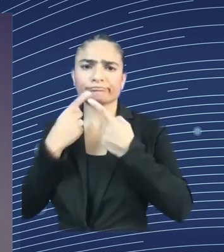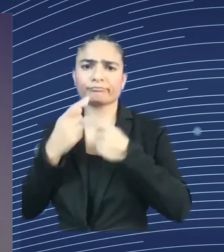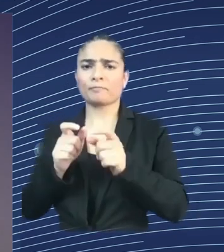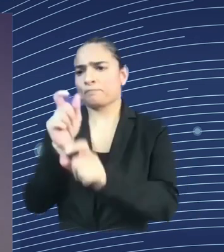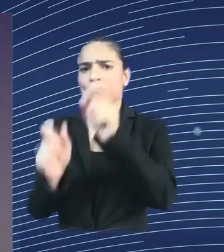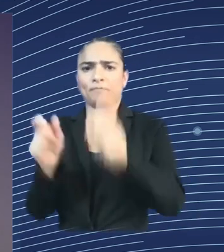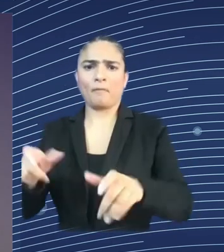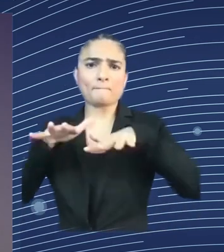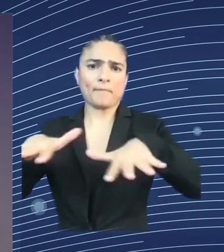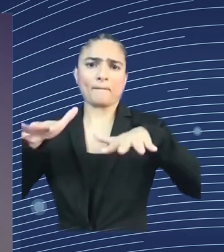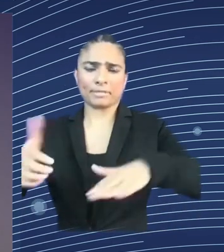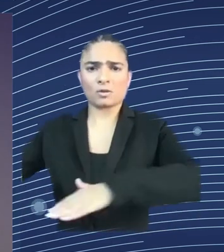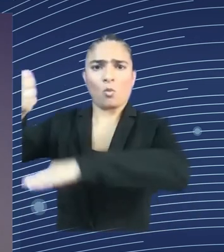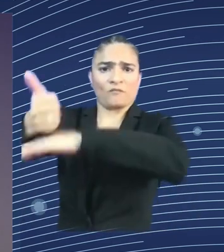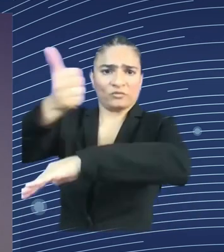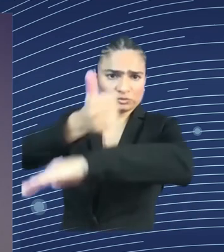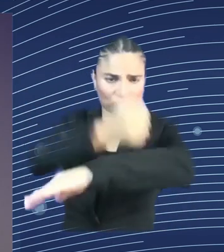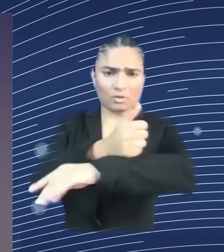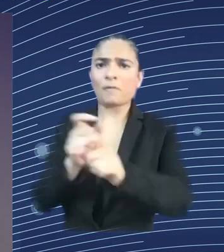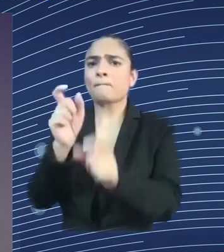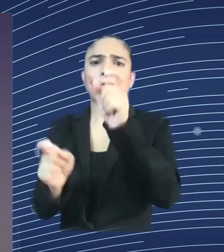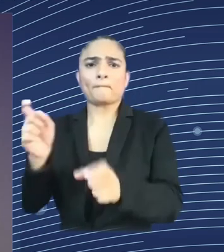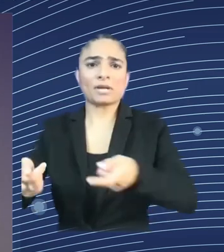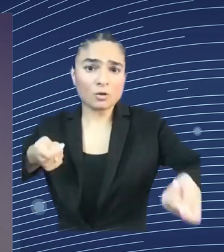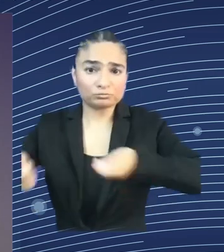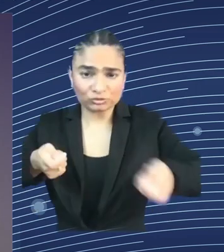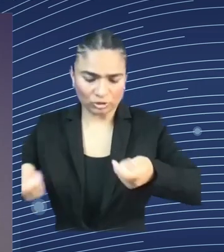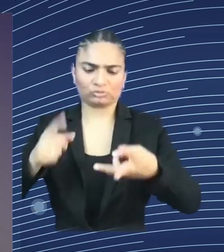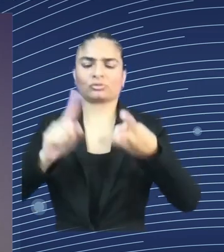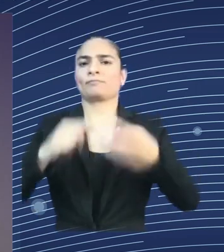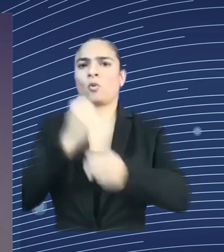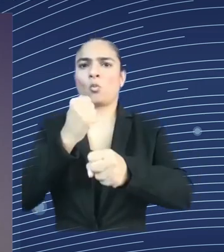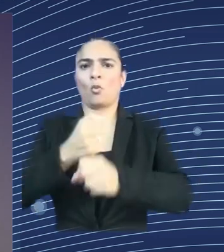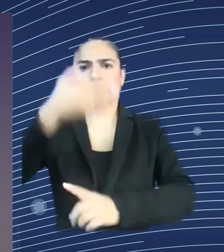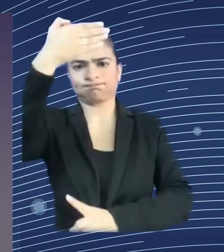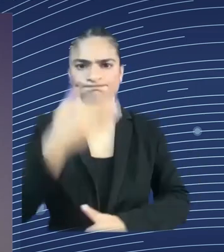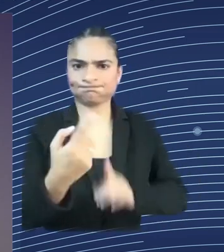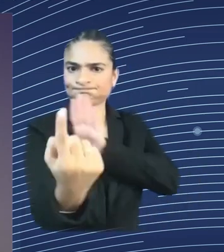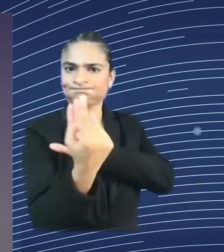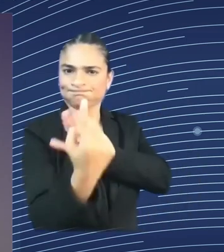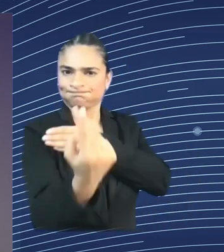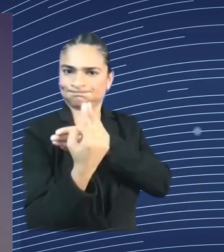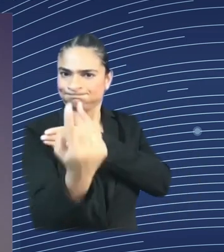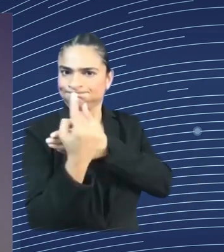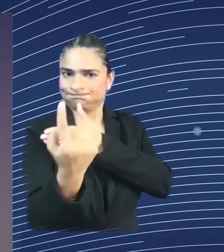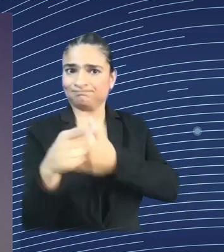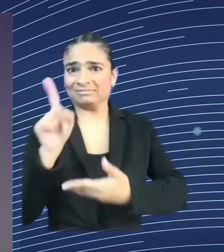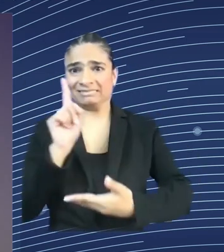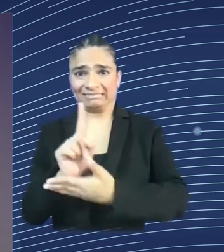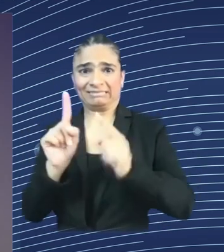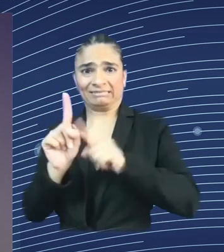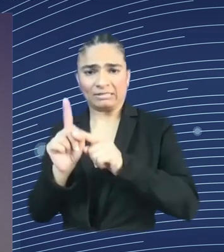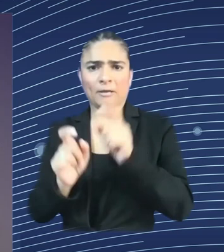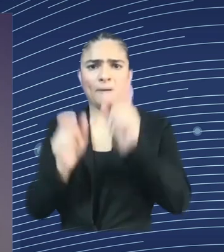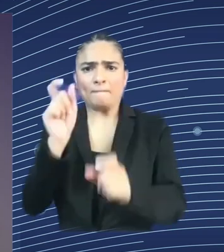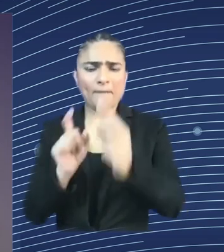public services, where they meet on a daily basis citizens who are in need. And those public servants, they